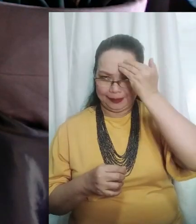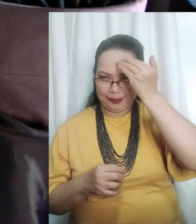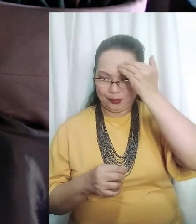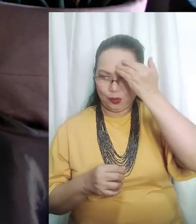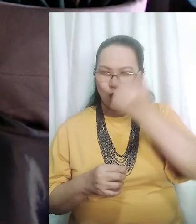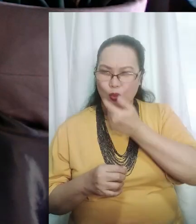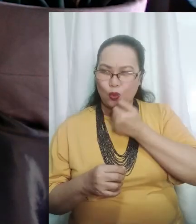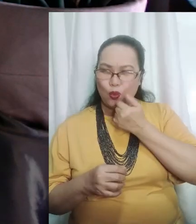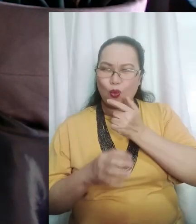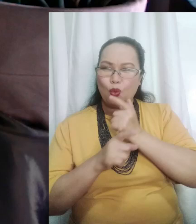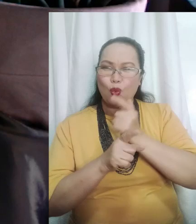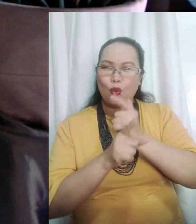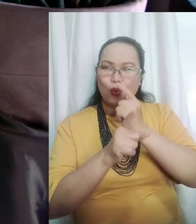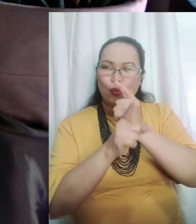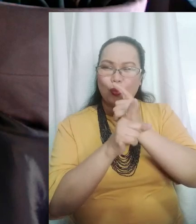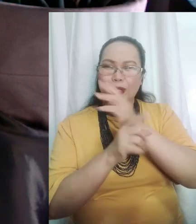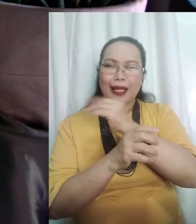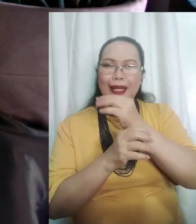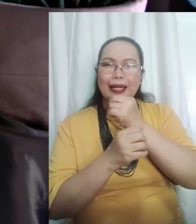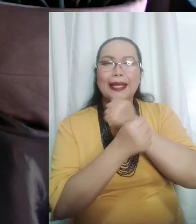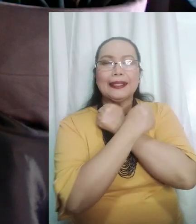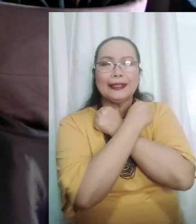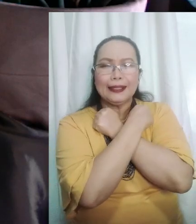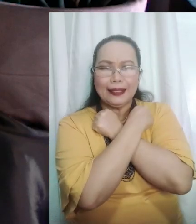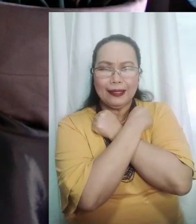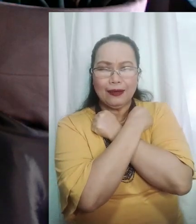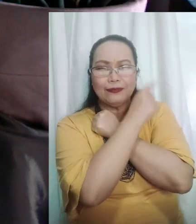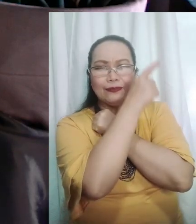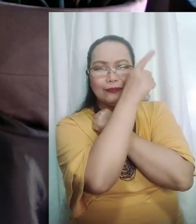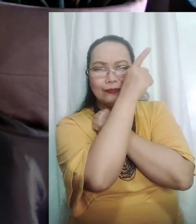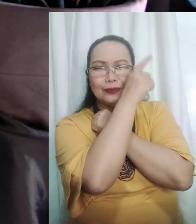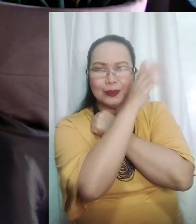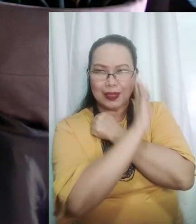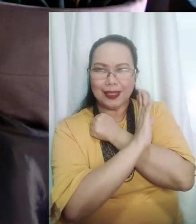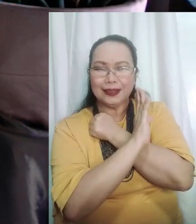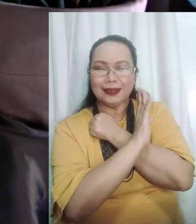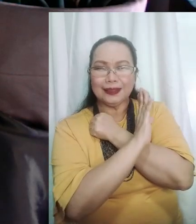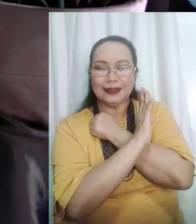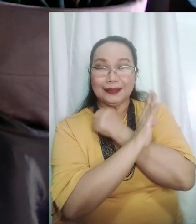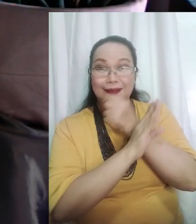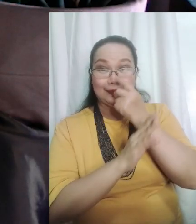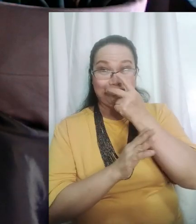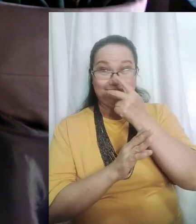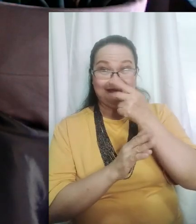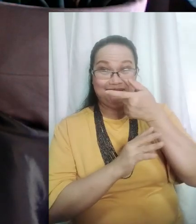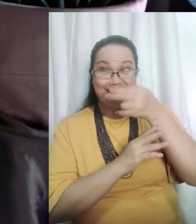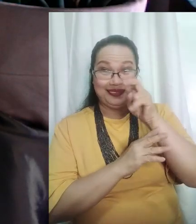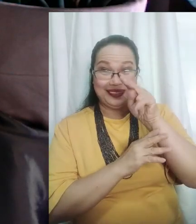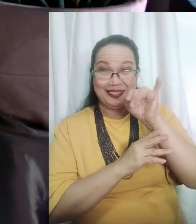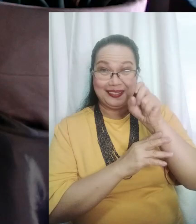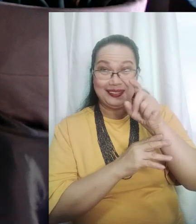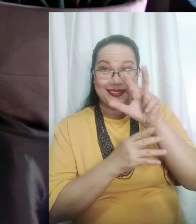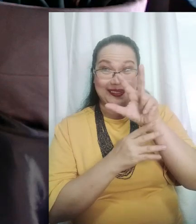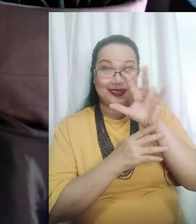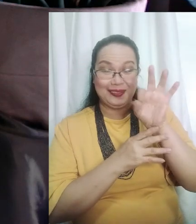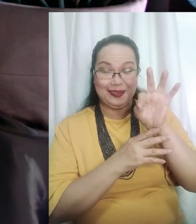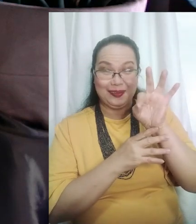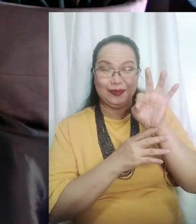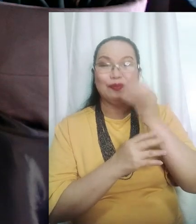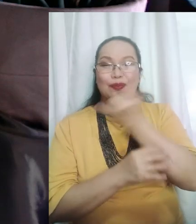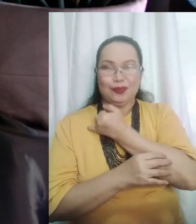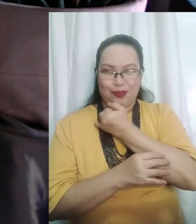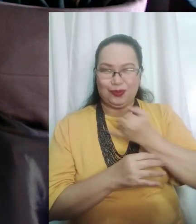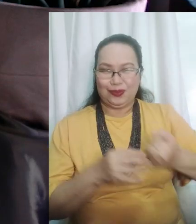Joseph's loyalty and devotion. We read in Genesis 39, continuing,